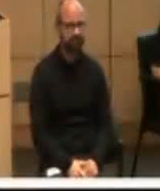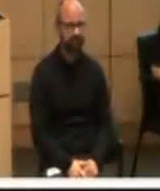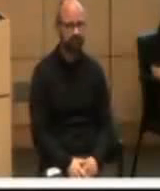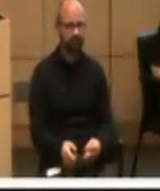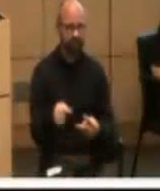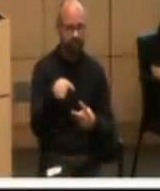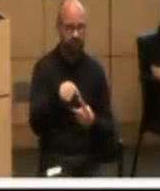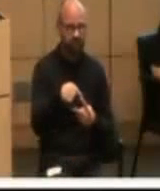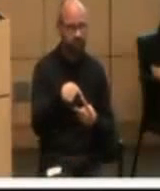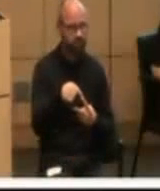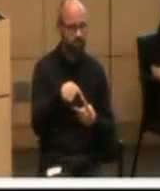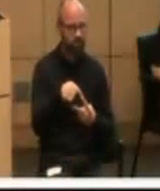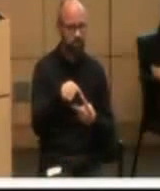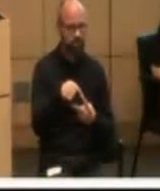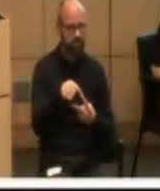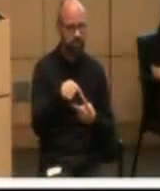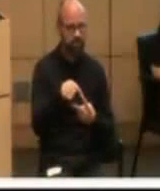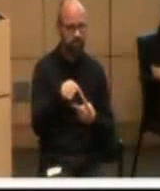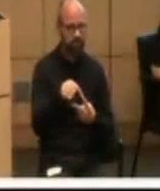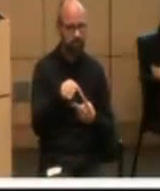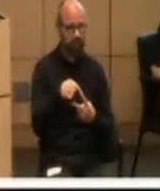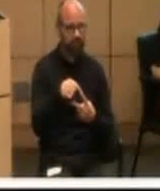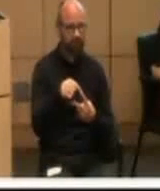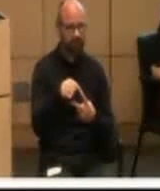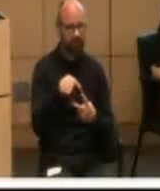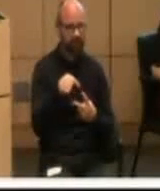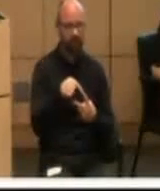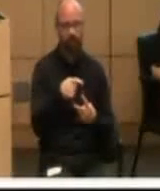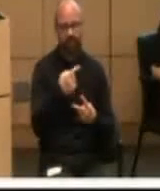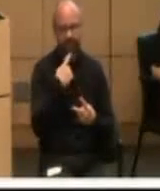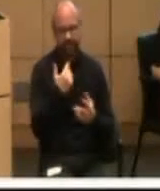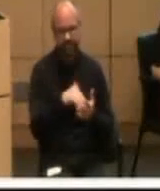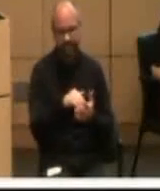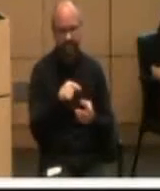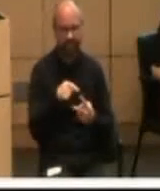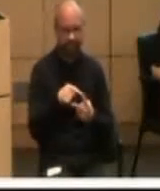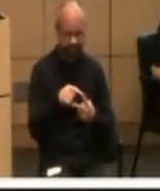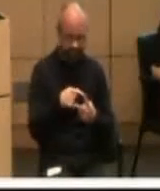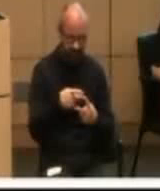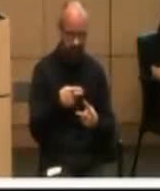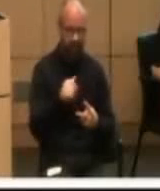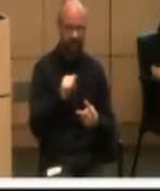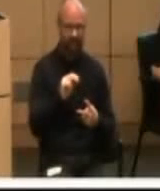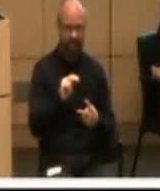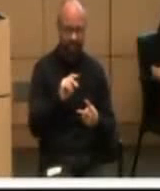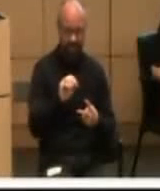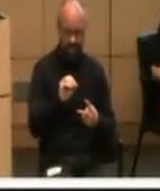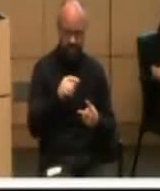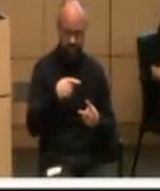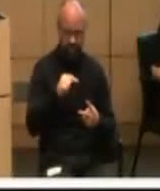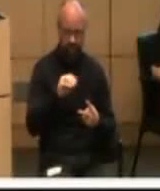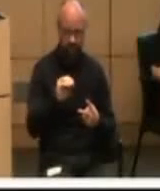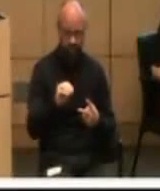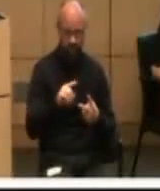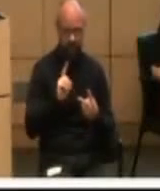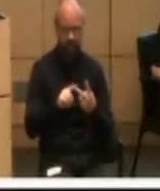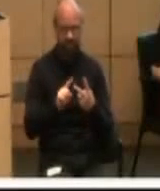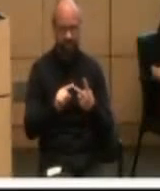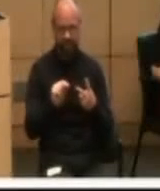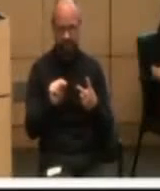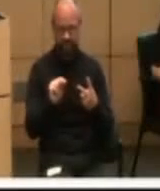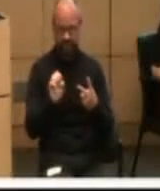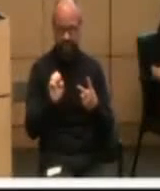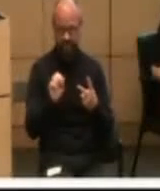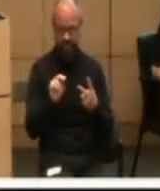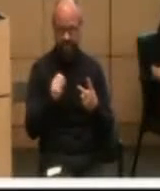Are two that UW uses quite frequently. Tegrity. T-E-R-I-T-Y. The first one was Panopto. And the second one is Tegrity. Tegrity was phased out of UW, so I don't know if